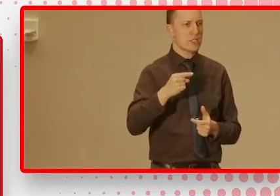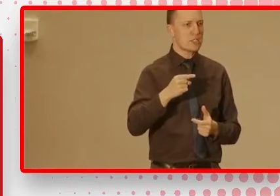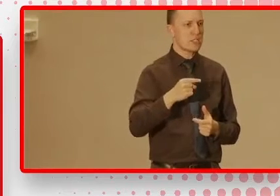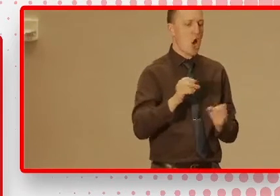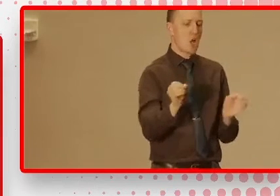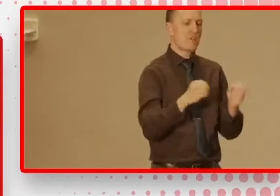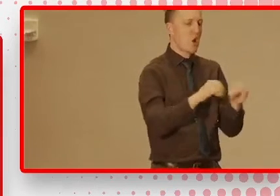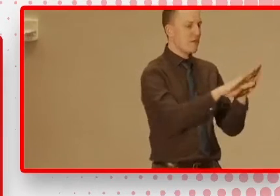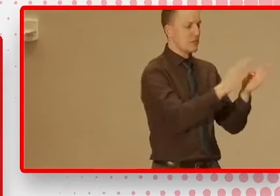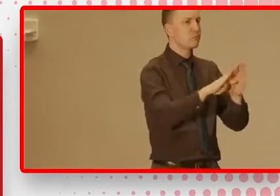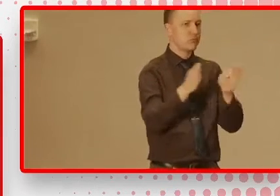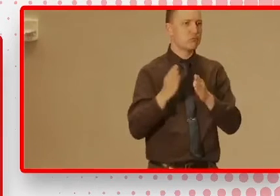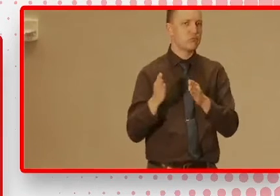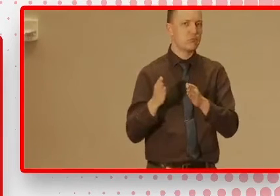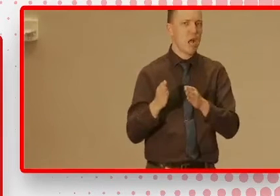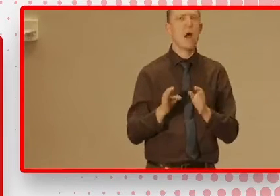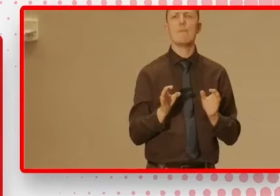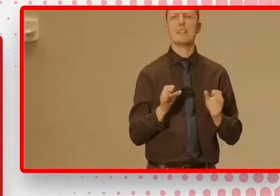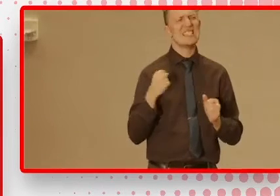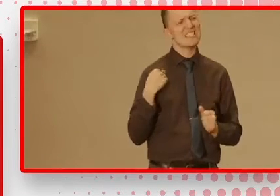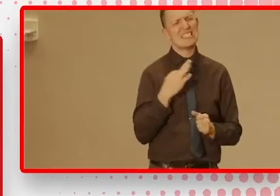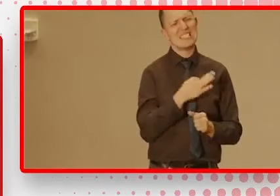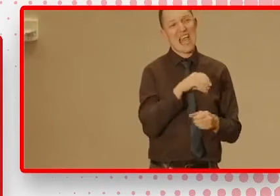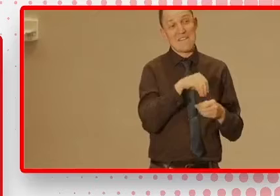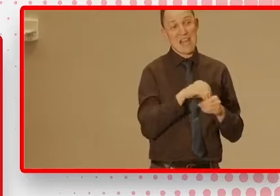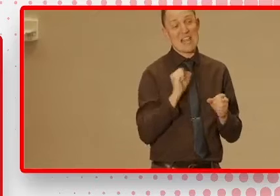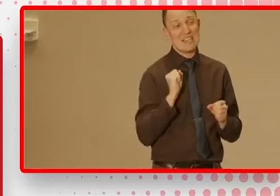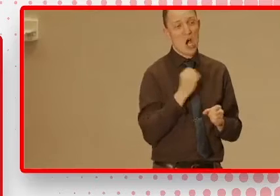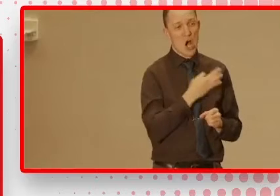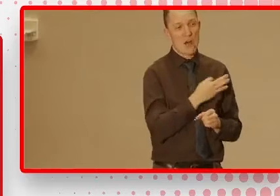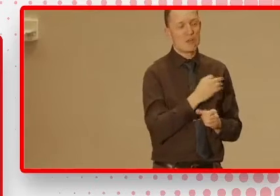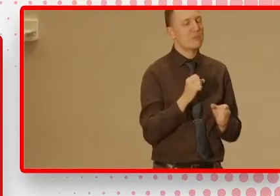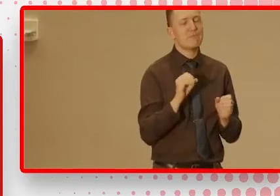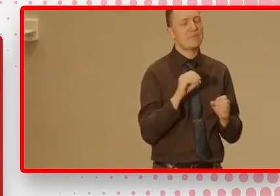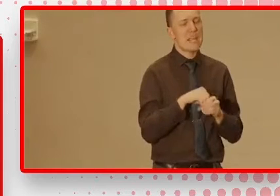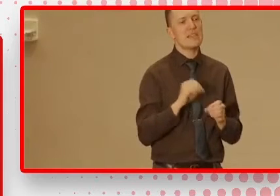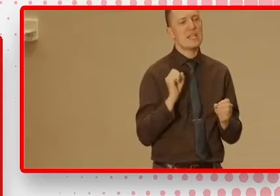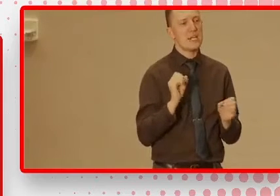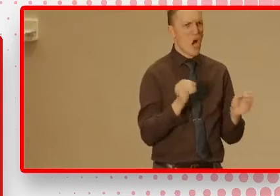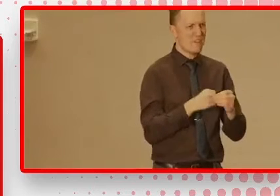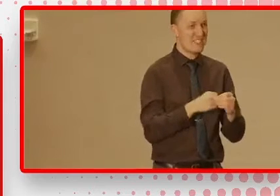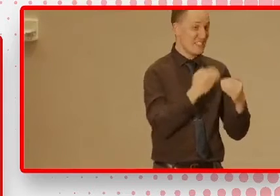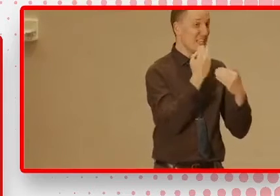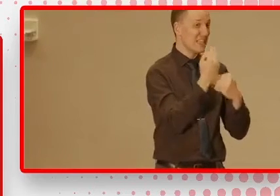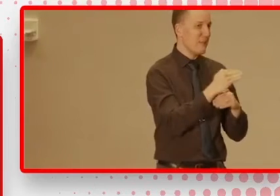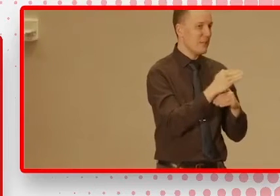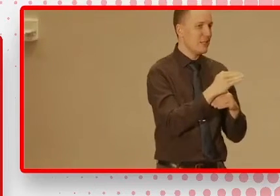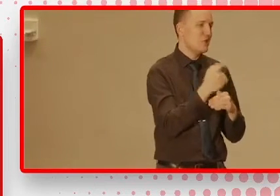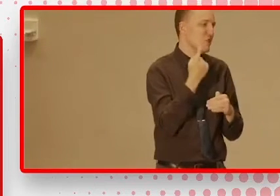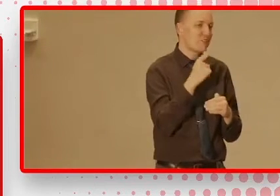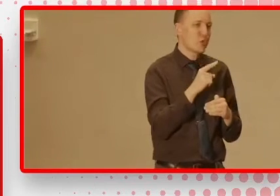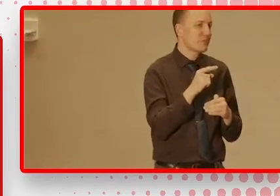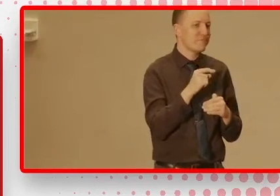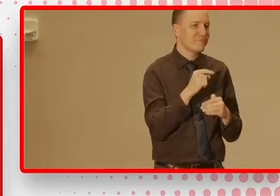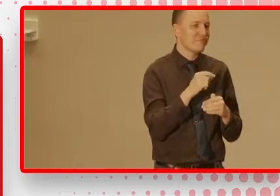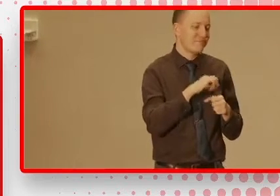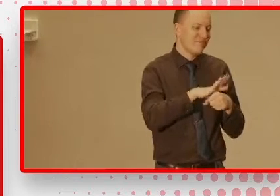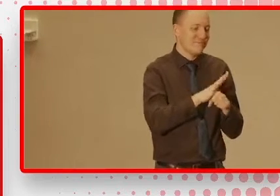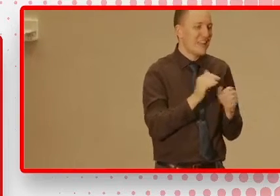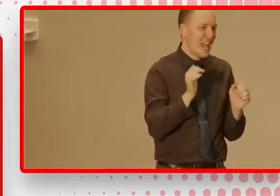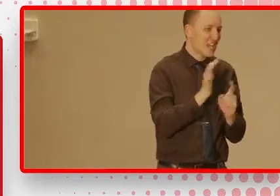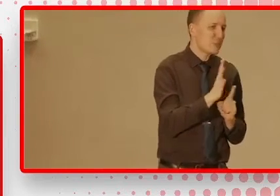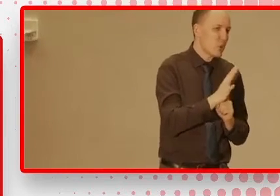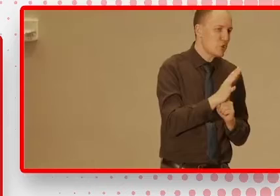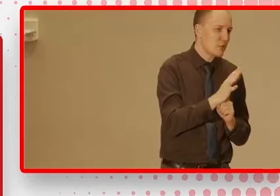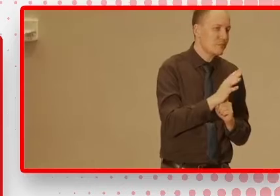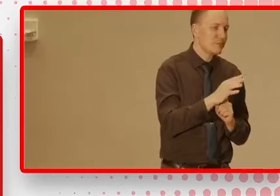We do limit staff in the offices just because of exposure or risk, health risk. But individuals that want to meet with any of